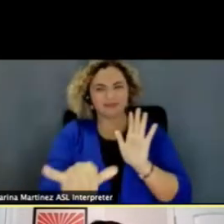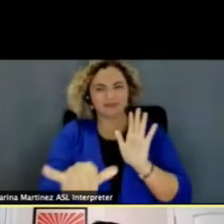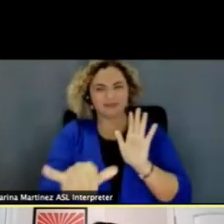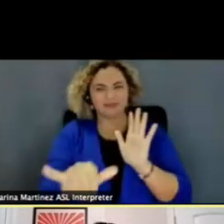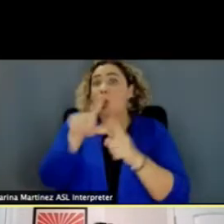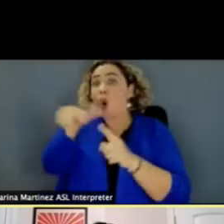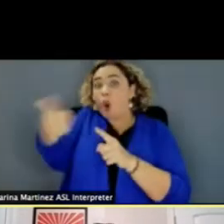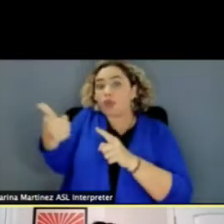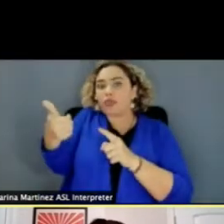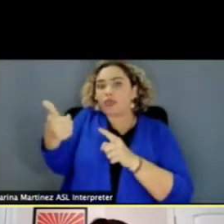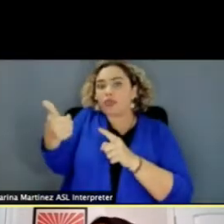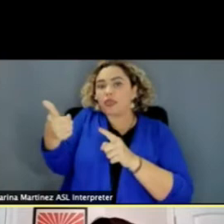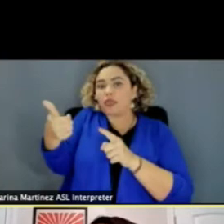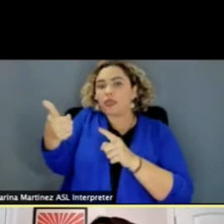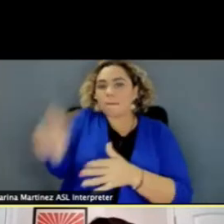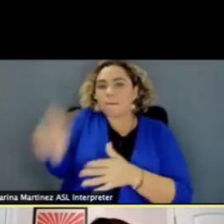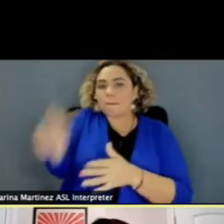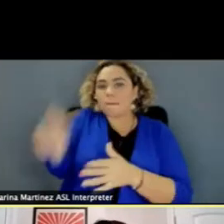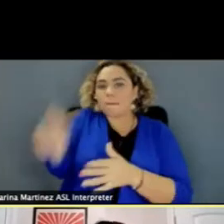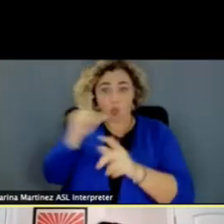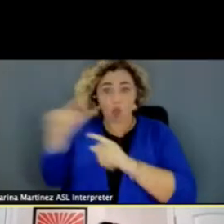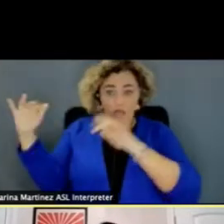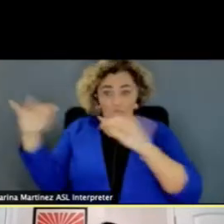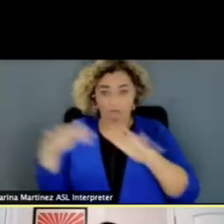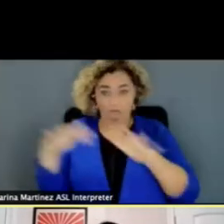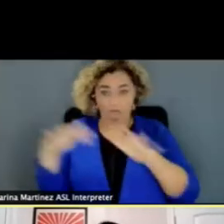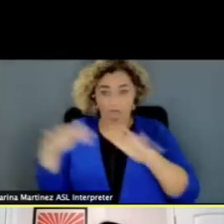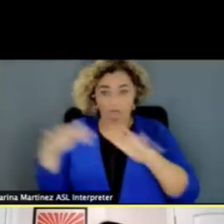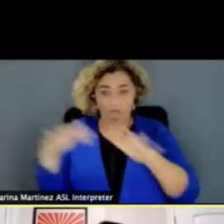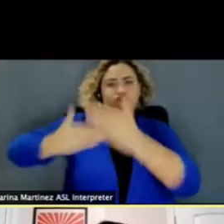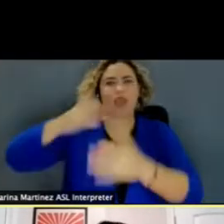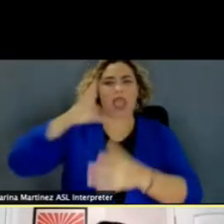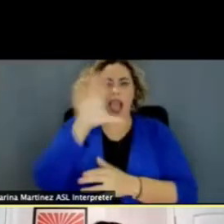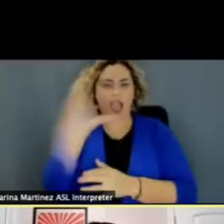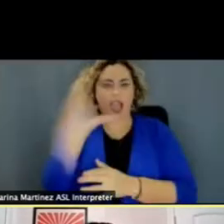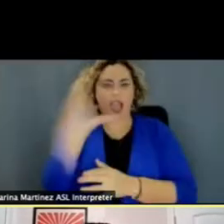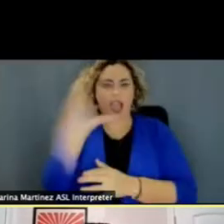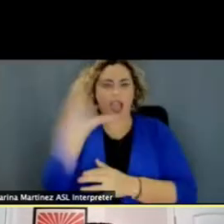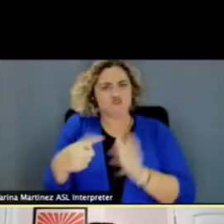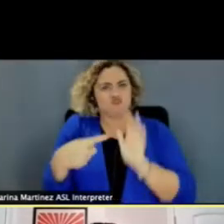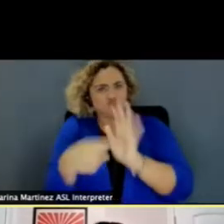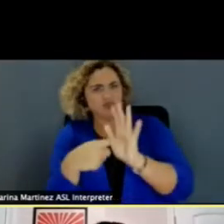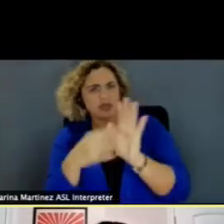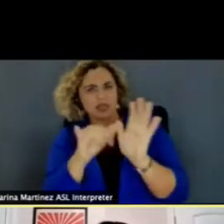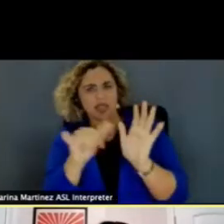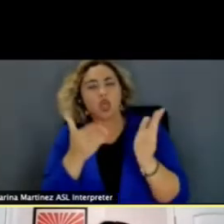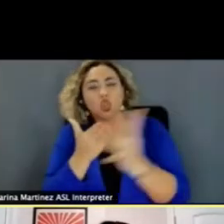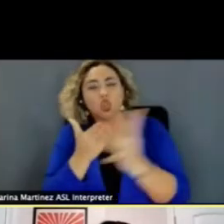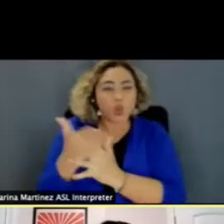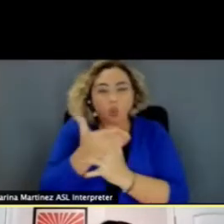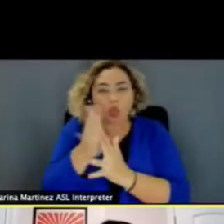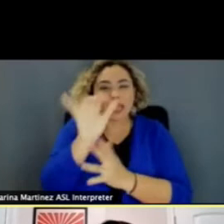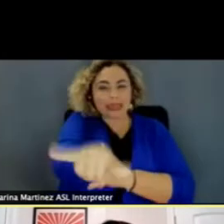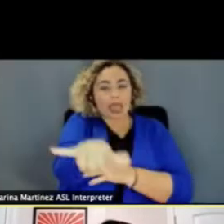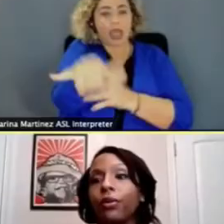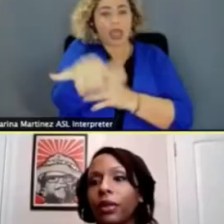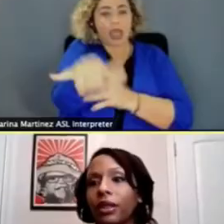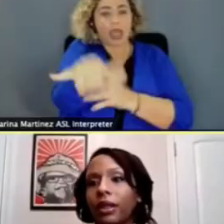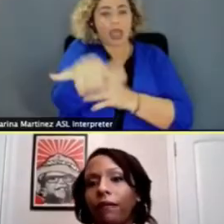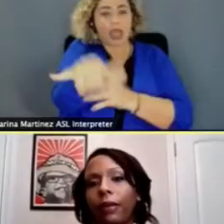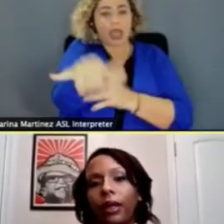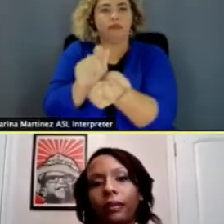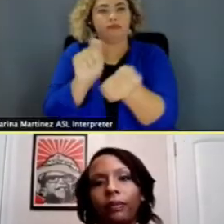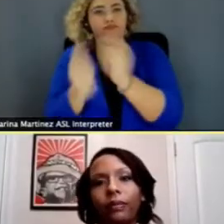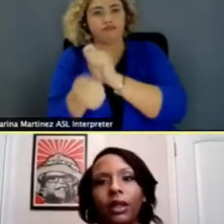African Americans and people of African descent represented through the slave trade and